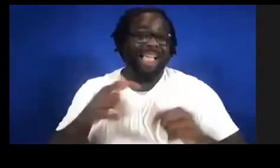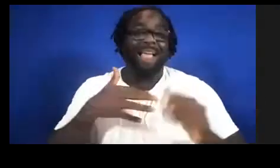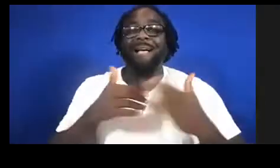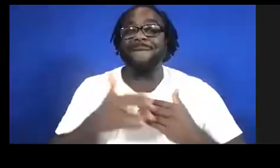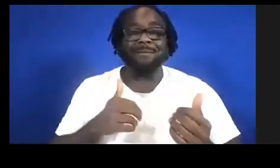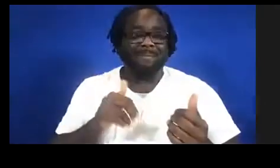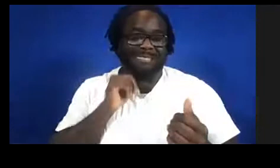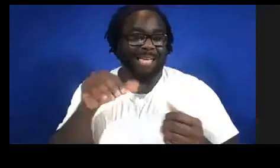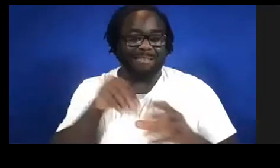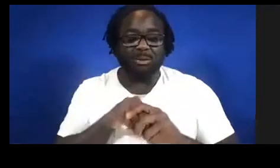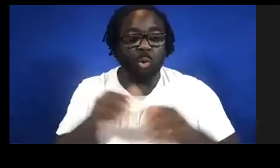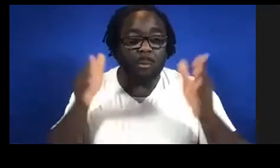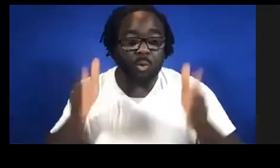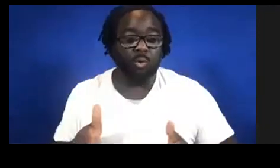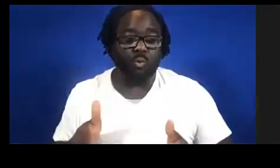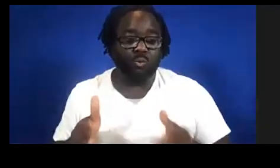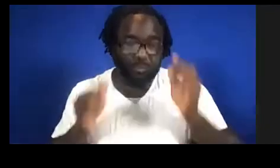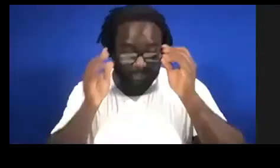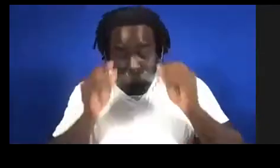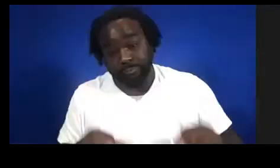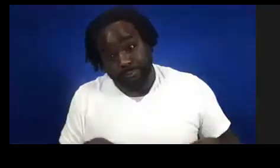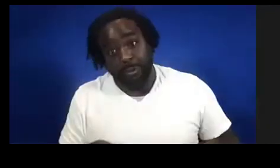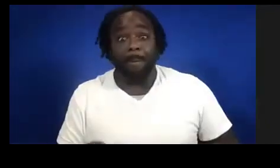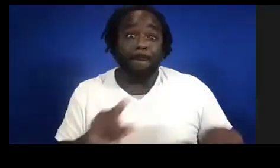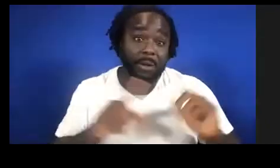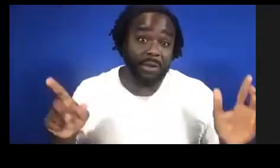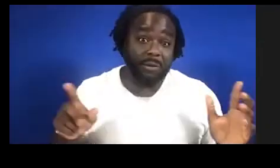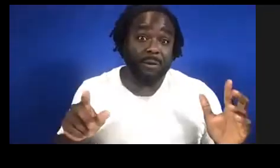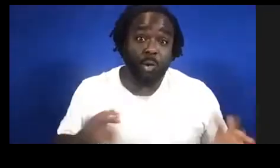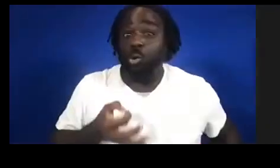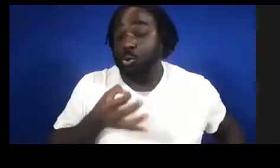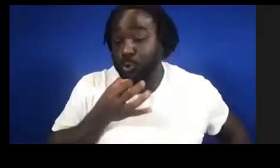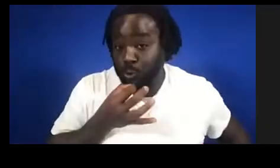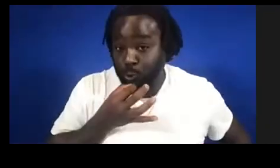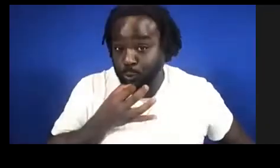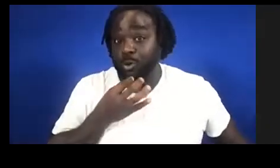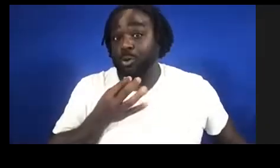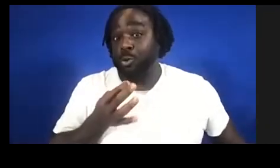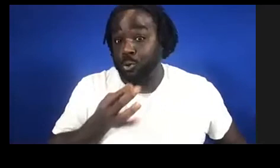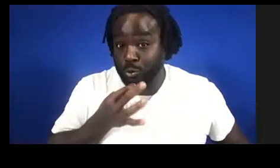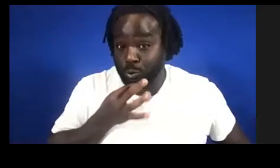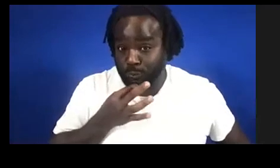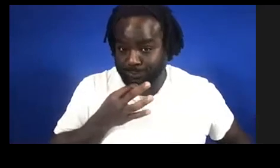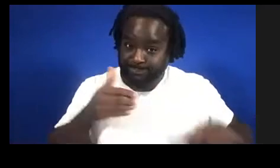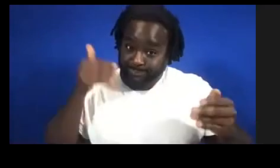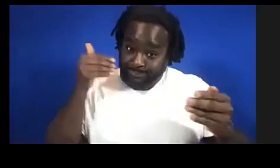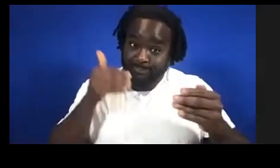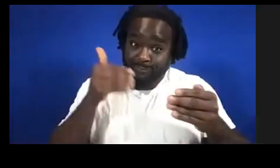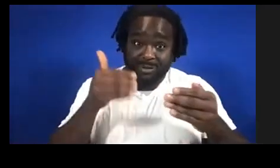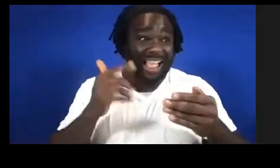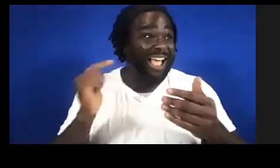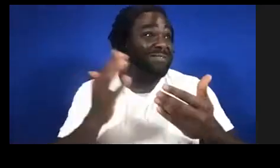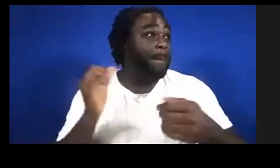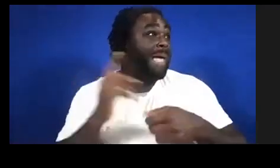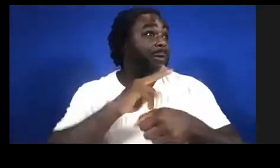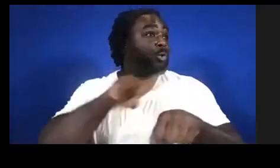And really, it's an honor for me to be here. I know that I'm not in person, and y'all know I'm not in person, but I